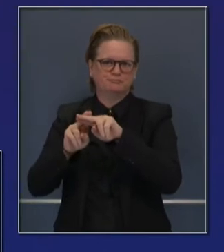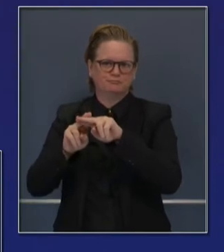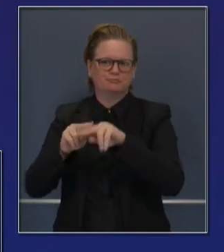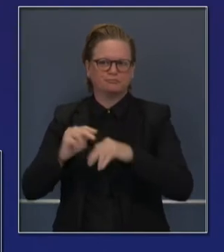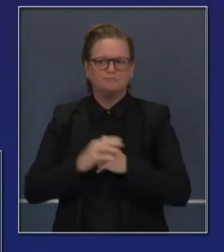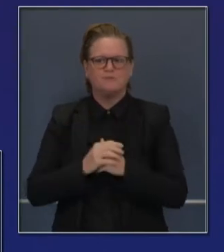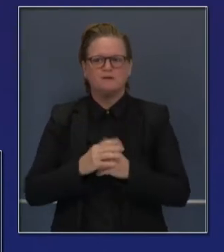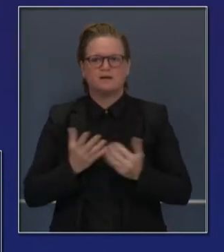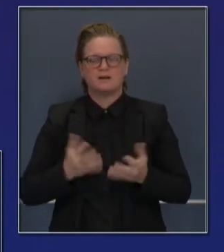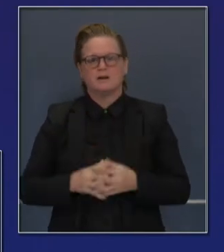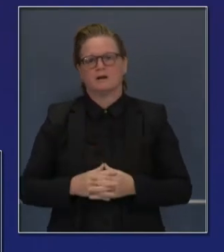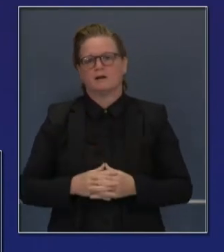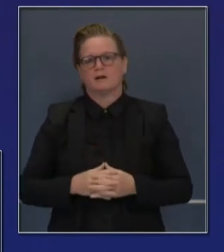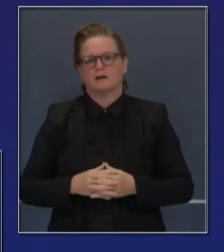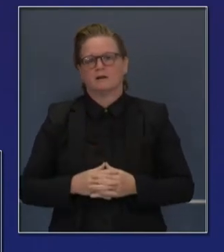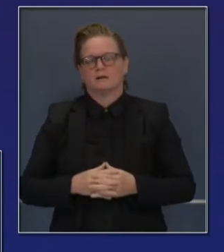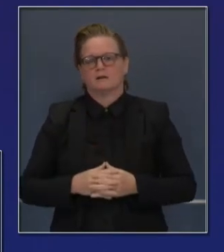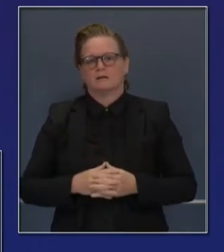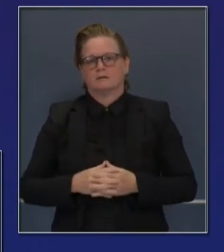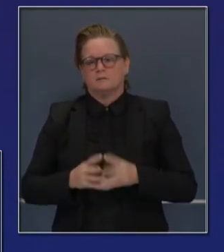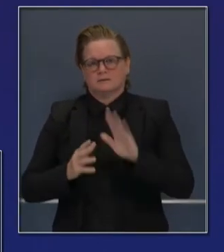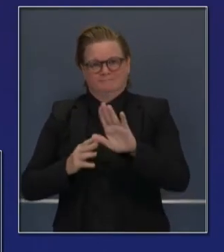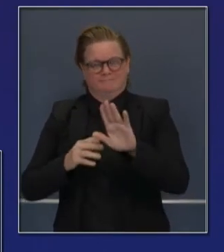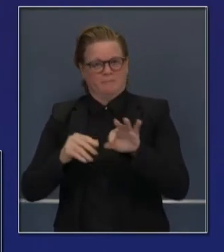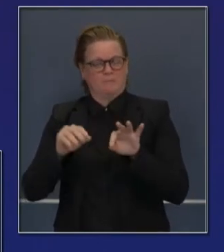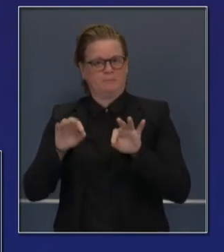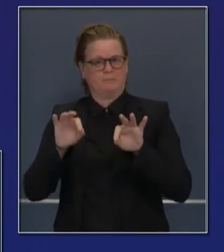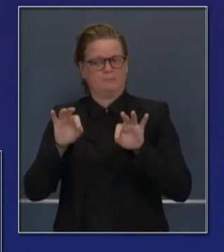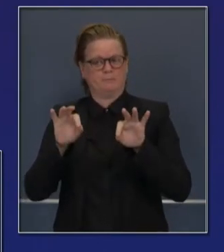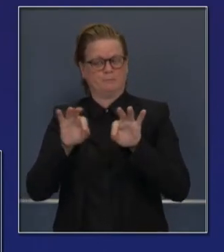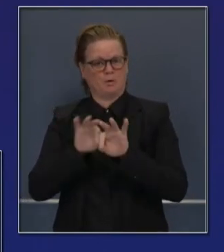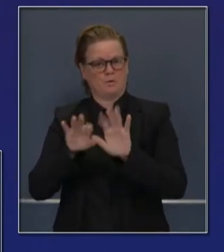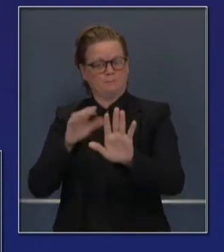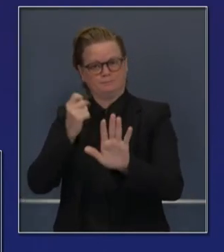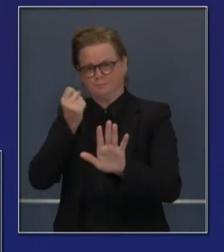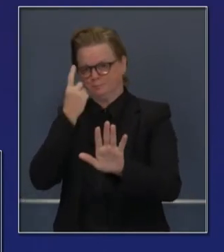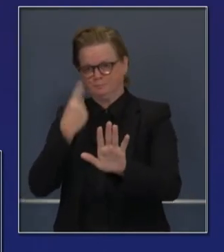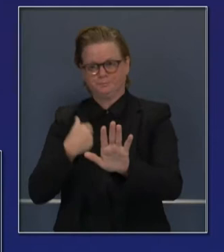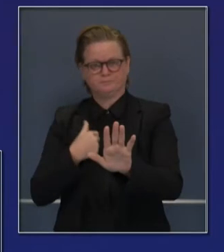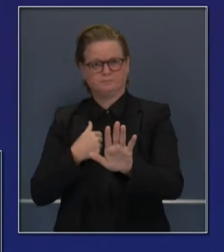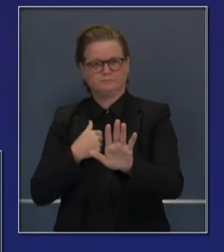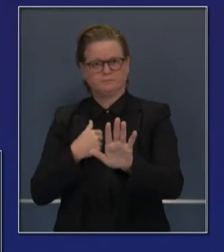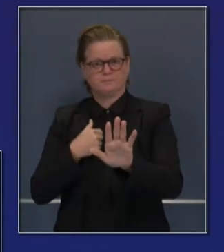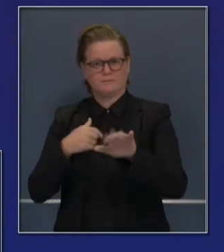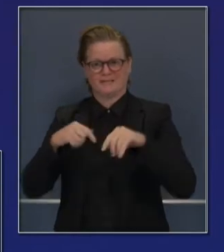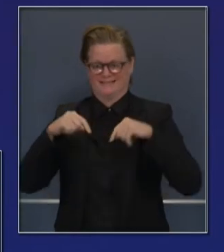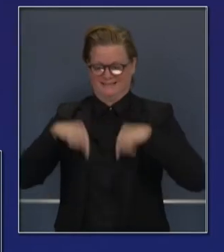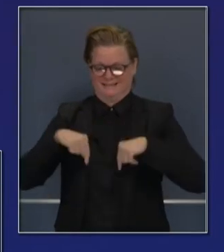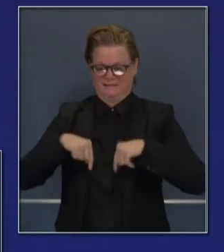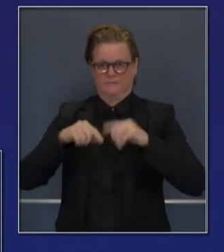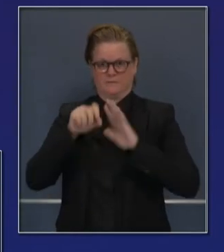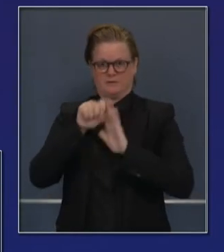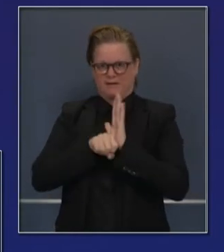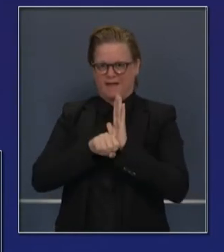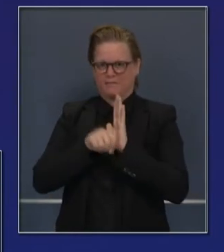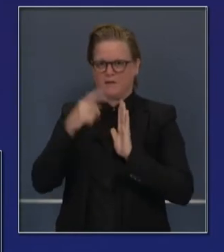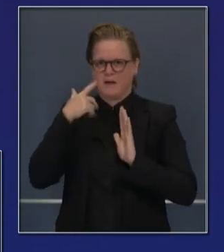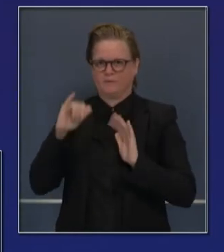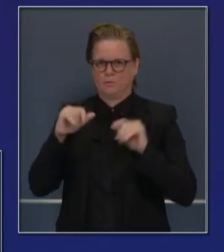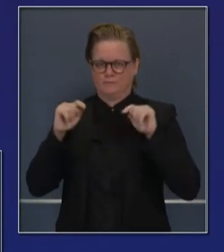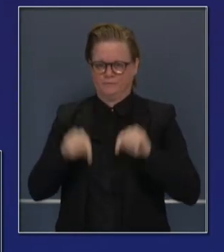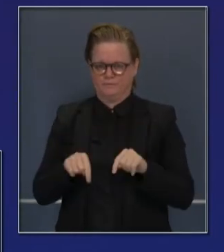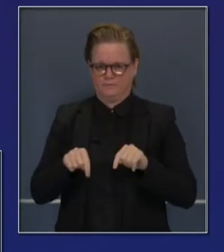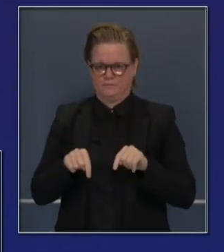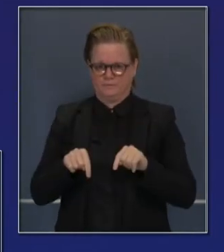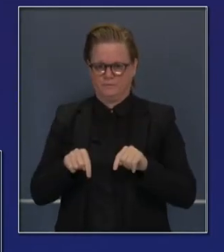cases. It is important to put in perspective California as a state vis-a-vis other states, just